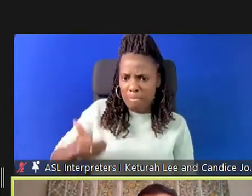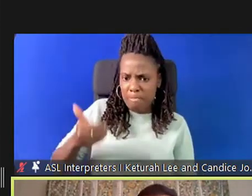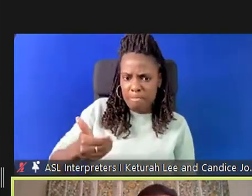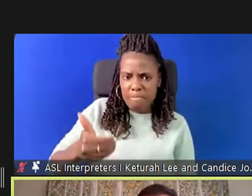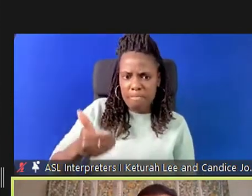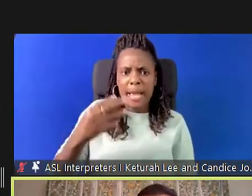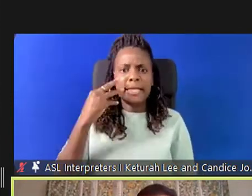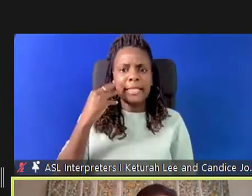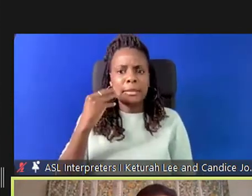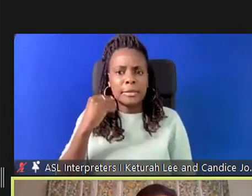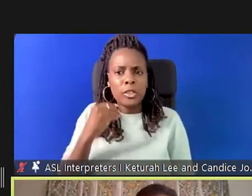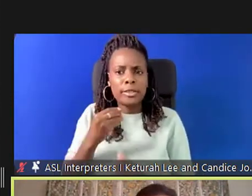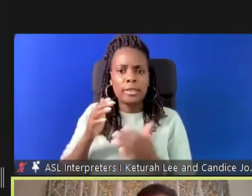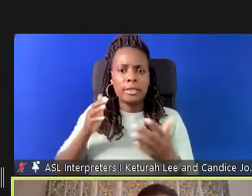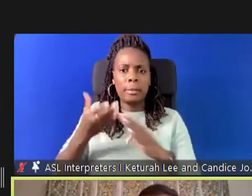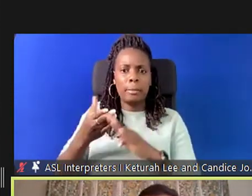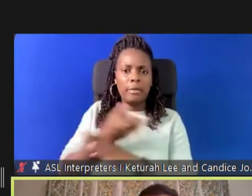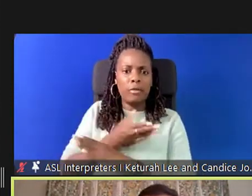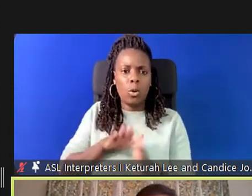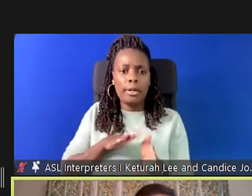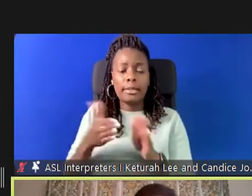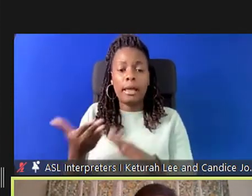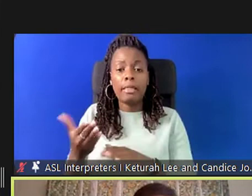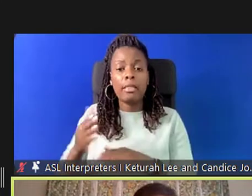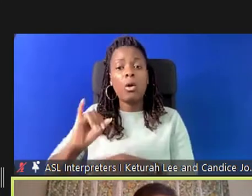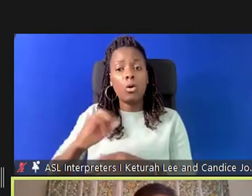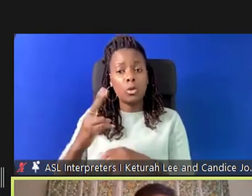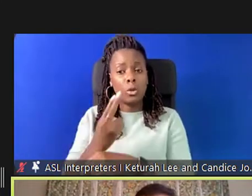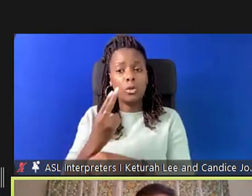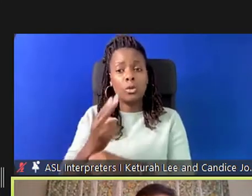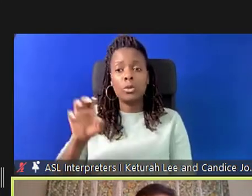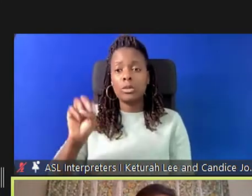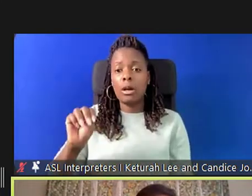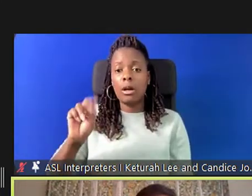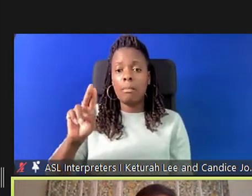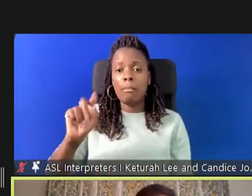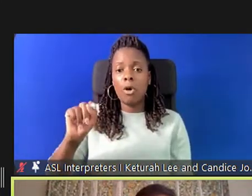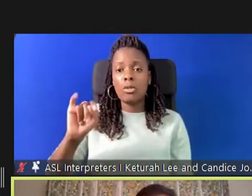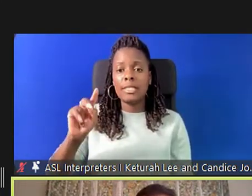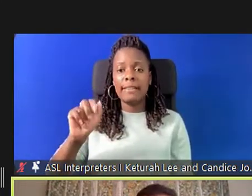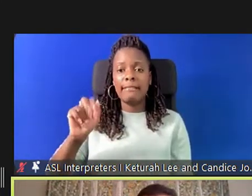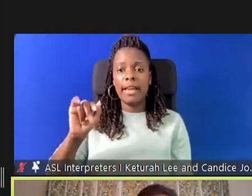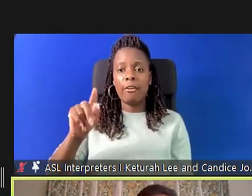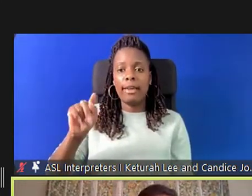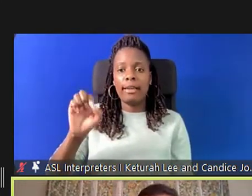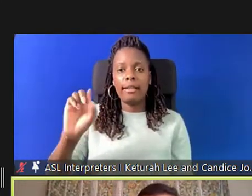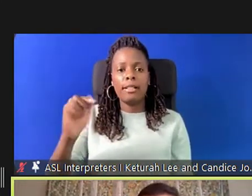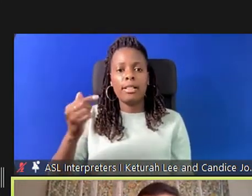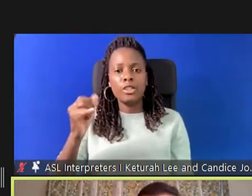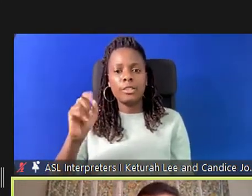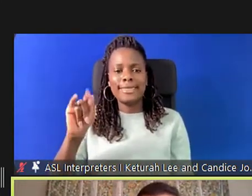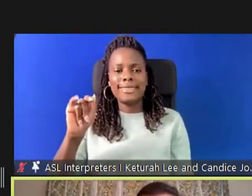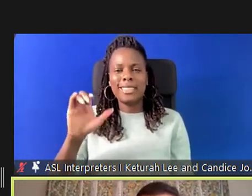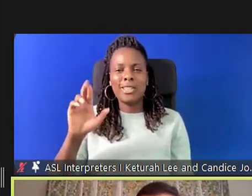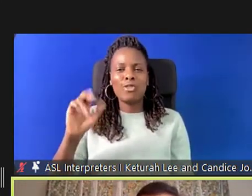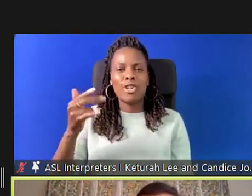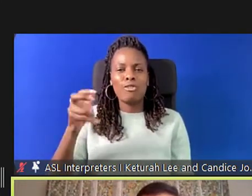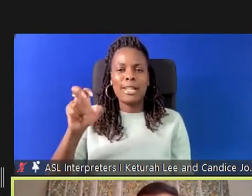used multivariate logistic regression to determine risk factors within the last 4 years of life of loneliness and